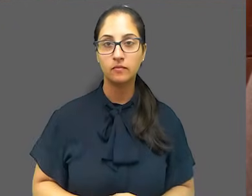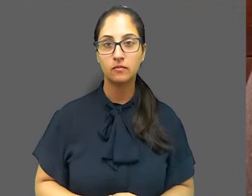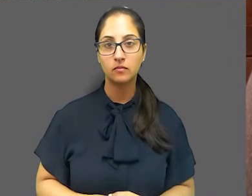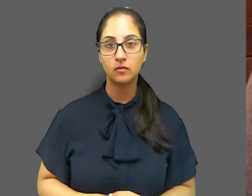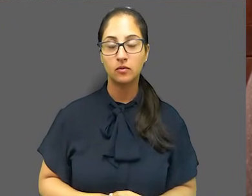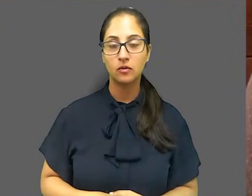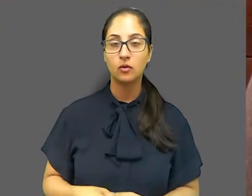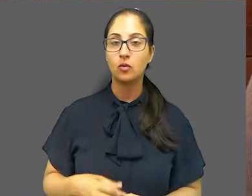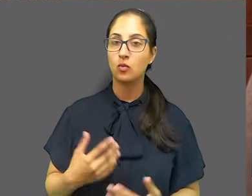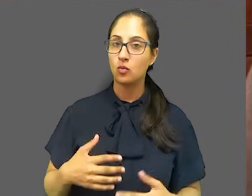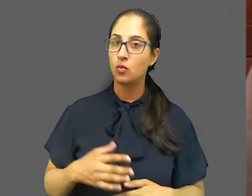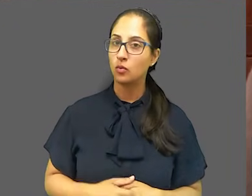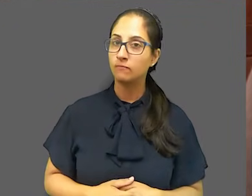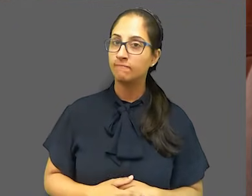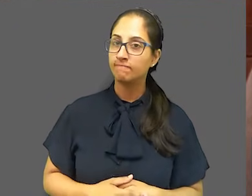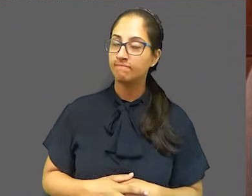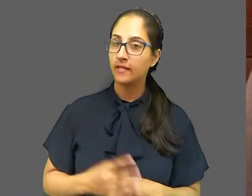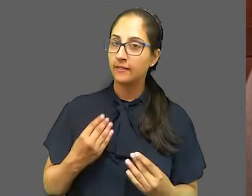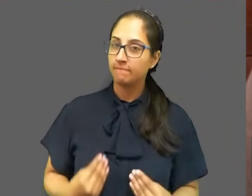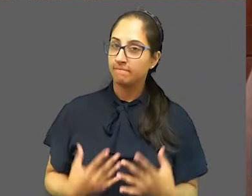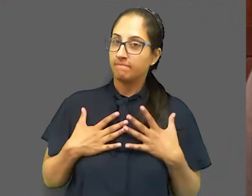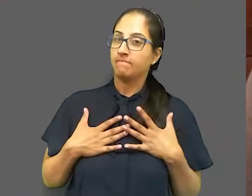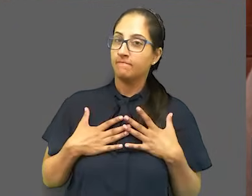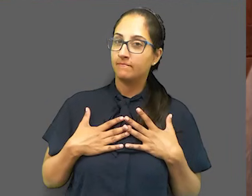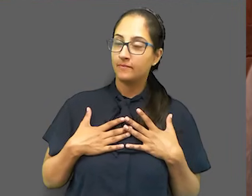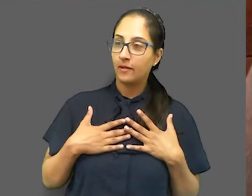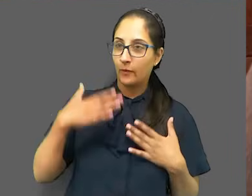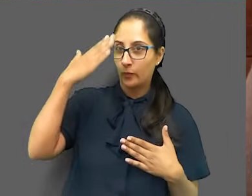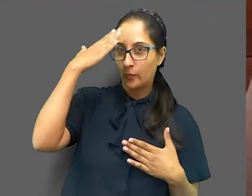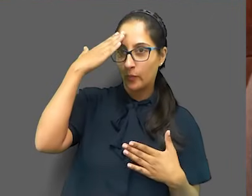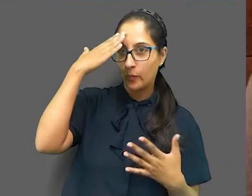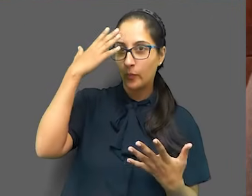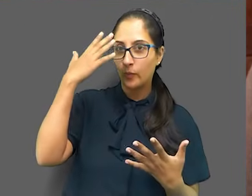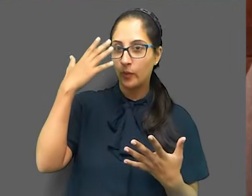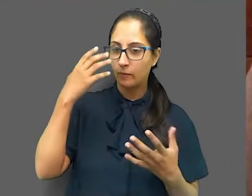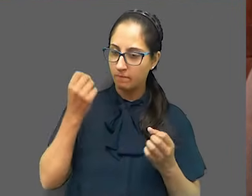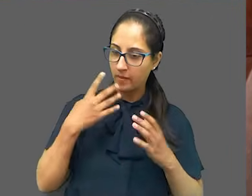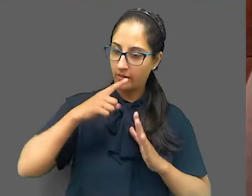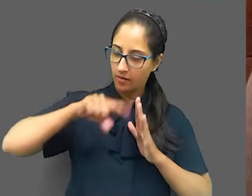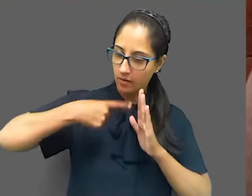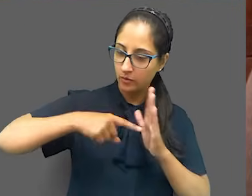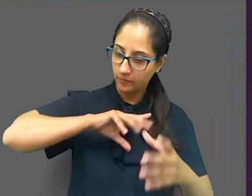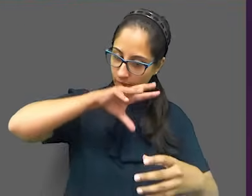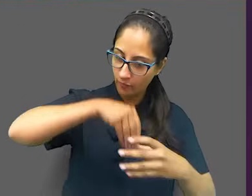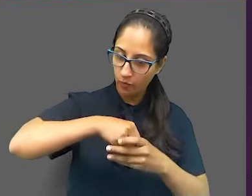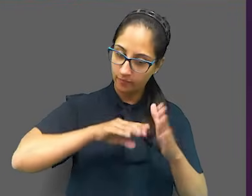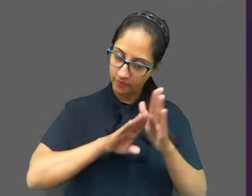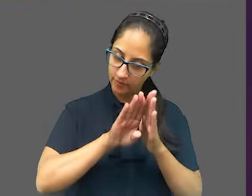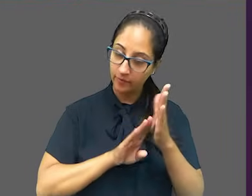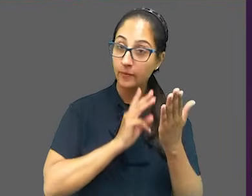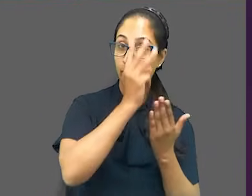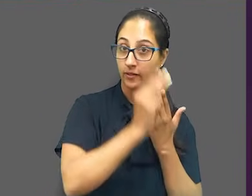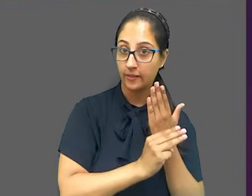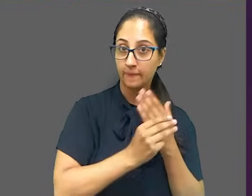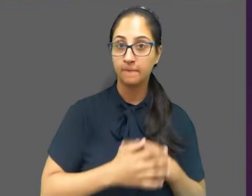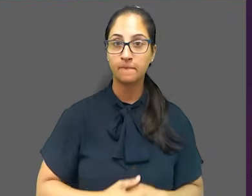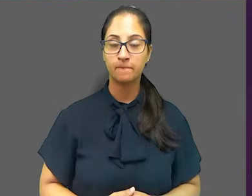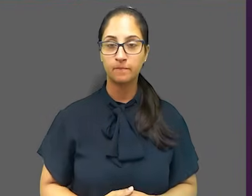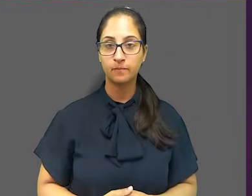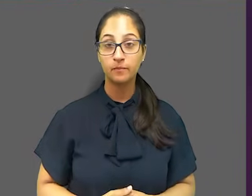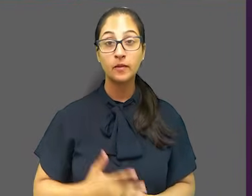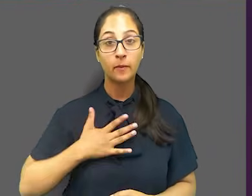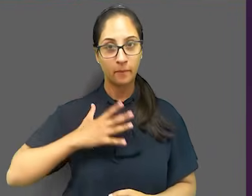inspiring, the time and intention that was put behind the curriculum and the program. In